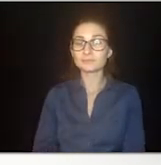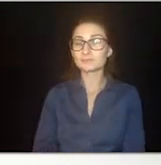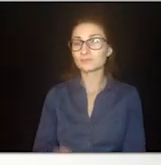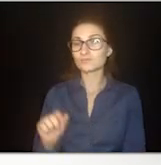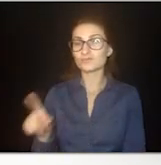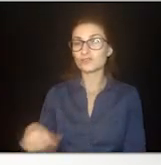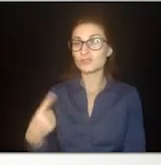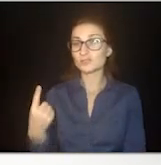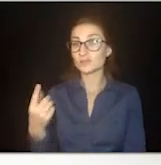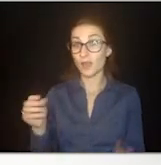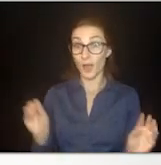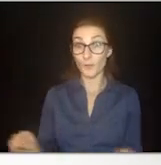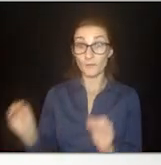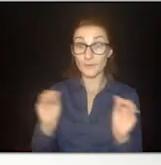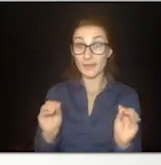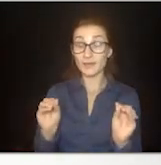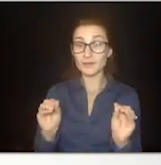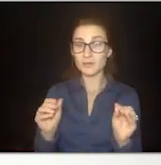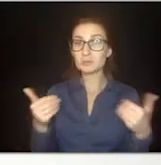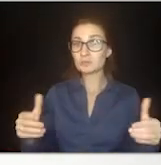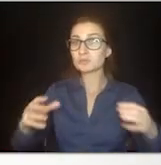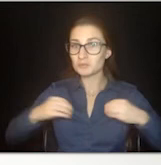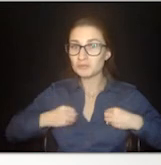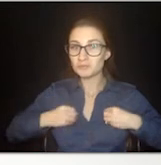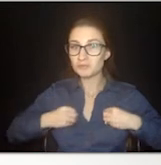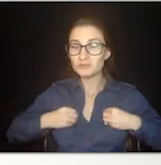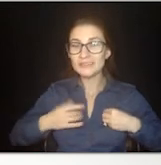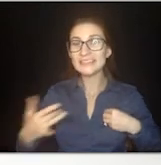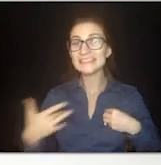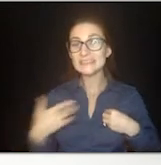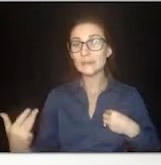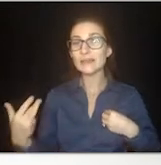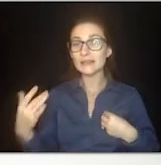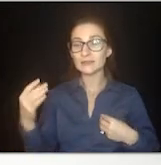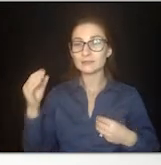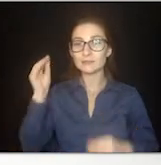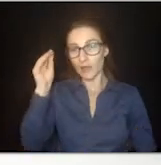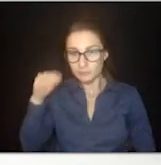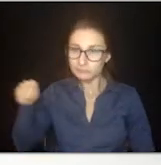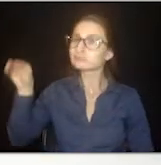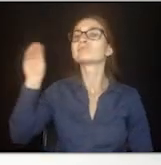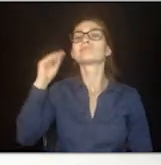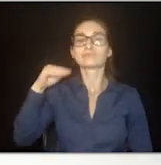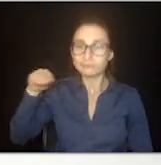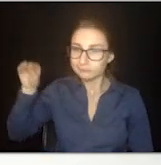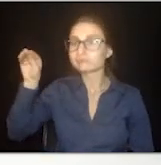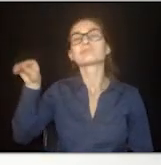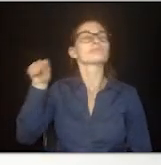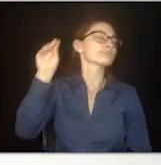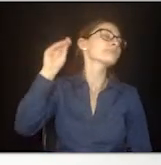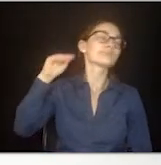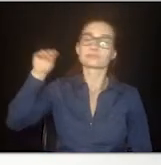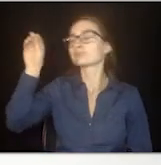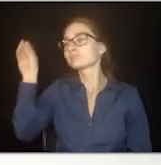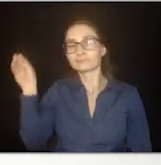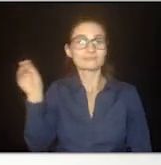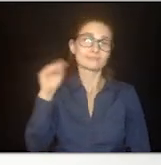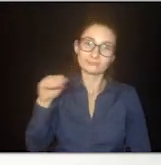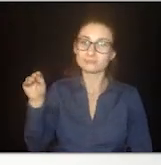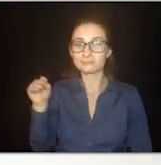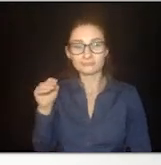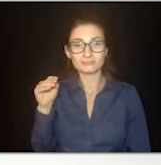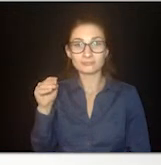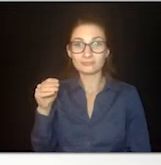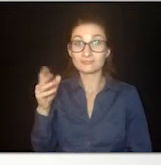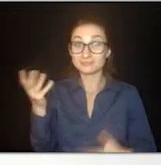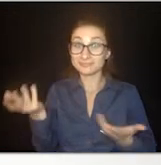as a wiggle. Most of the time you'll get, this. That head, they'll butt their head back up against you like, come